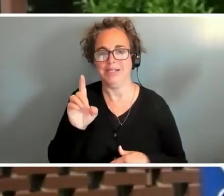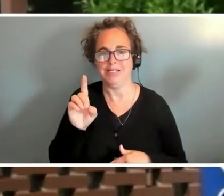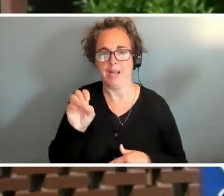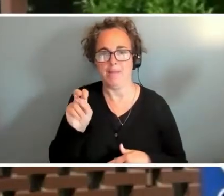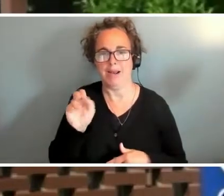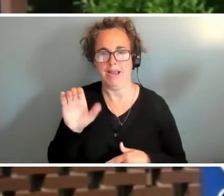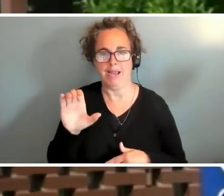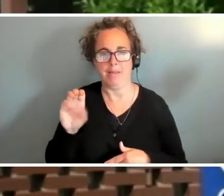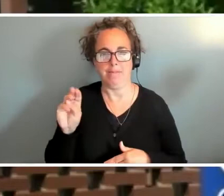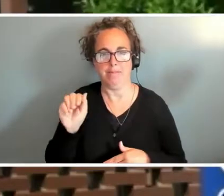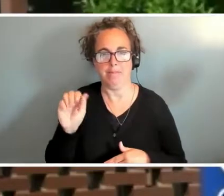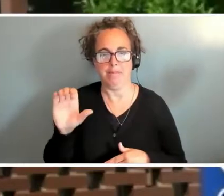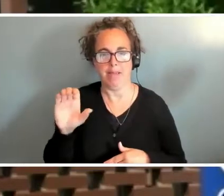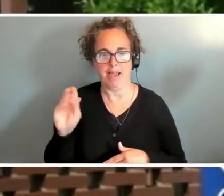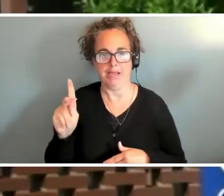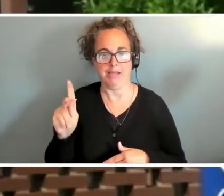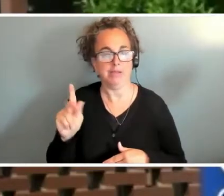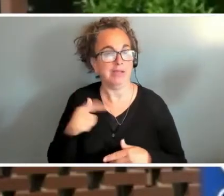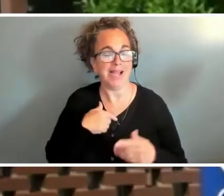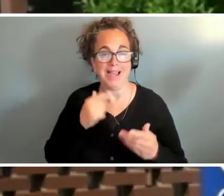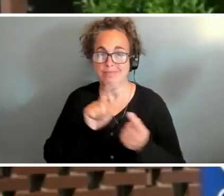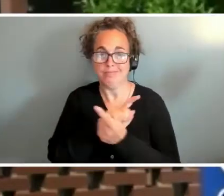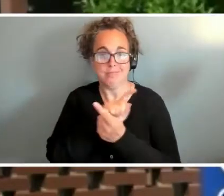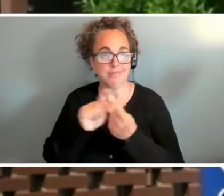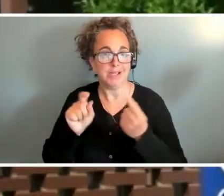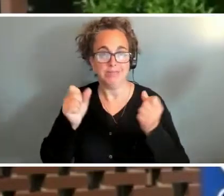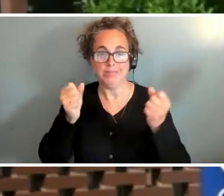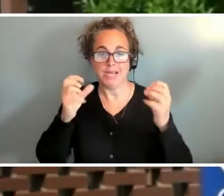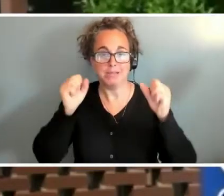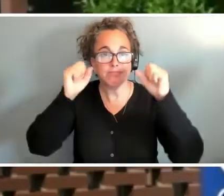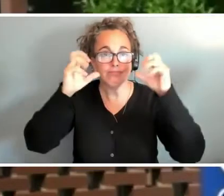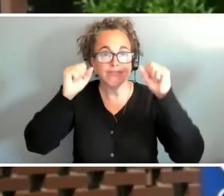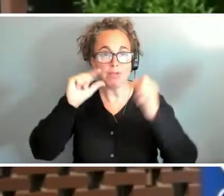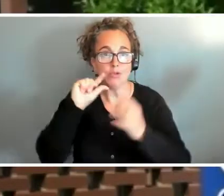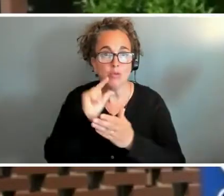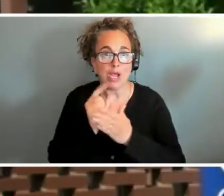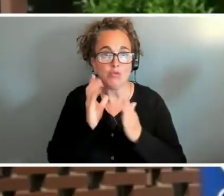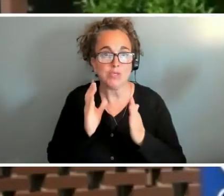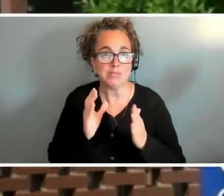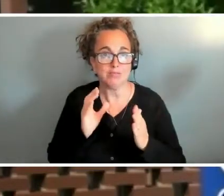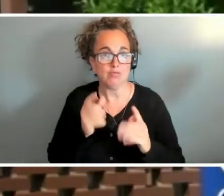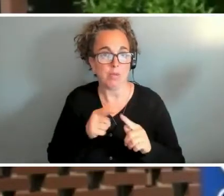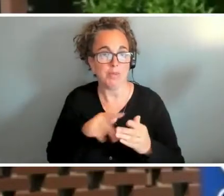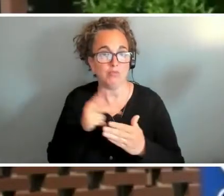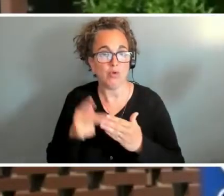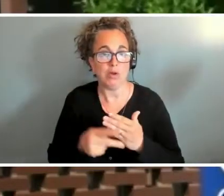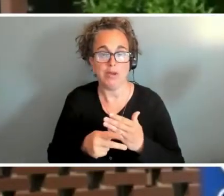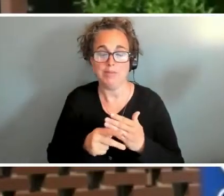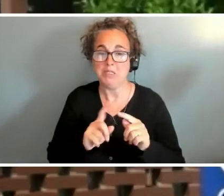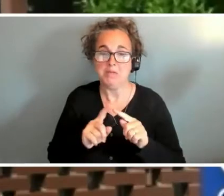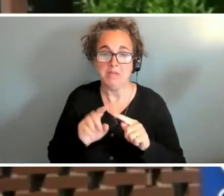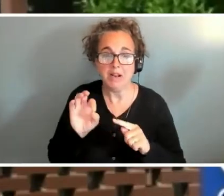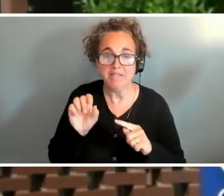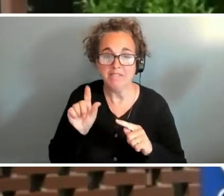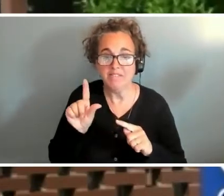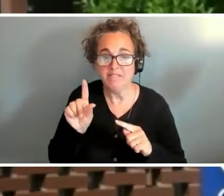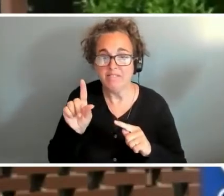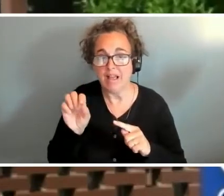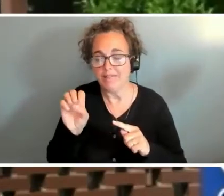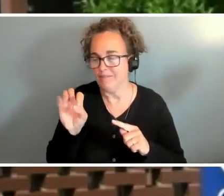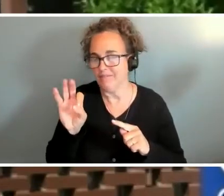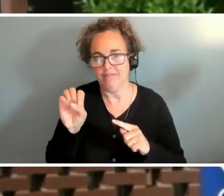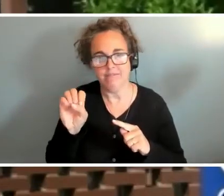time, I have met some amazing graduates of the program, which consisted of Satcher Health Leadership Fellows, clinicians,